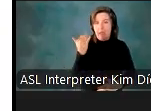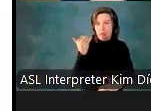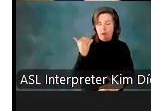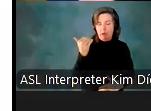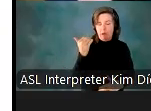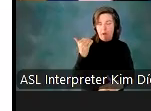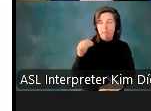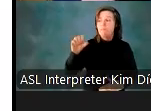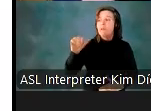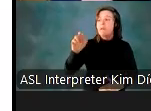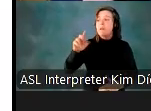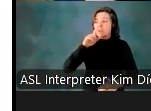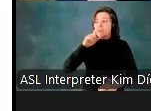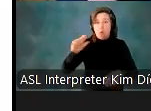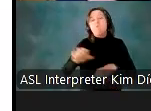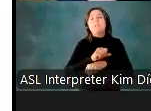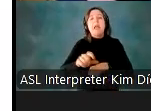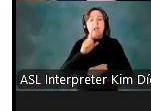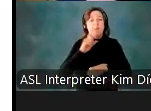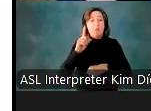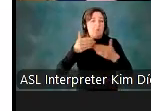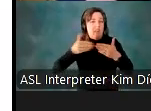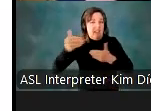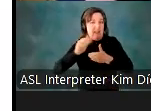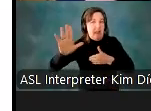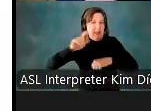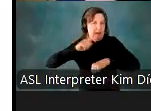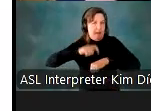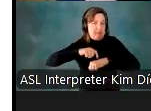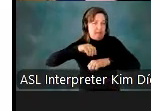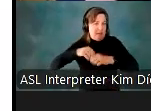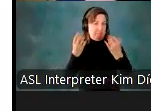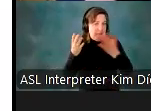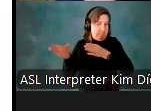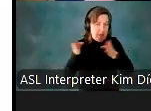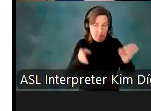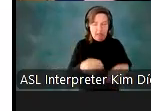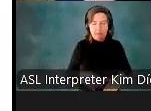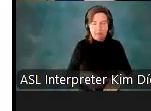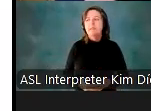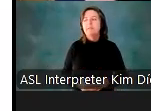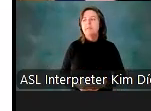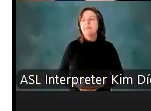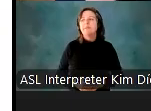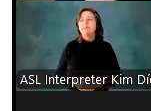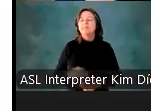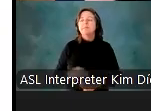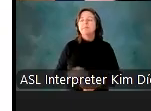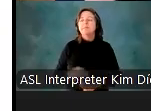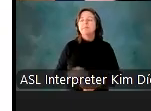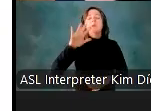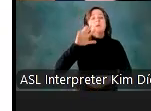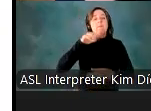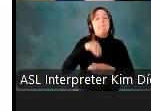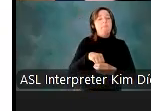really ahead of its time in a lot of ways by including